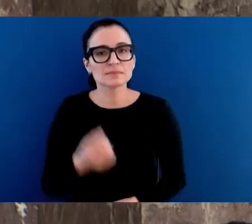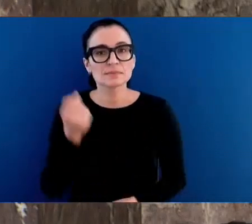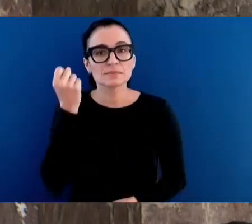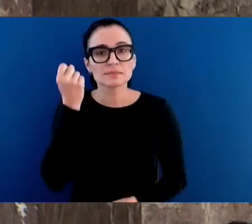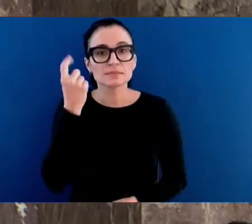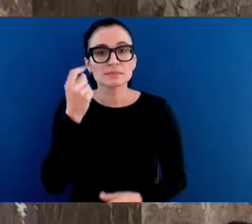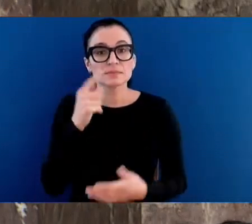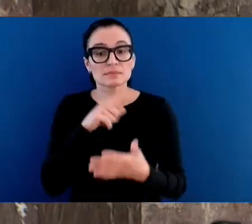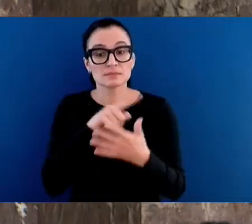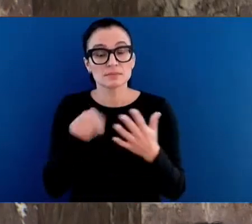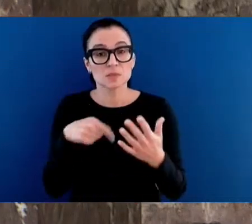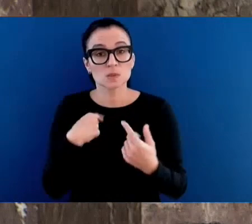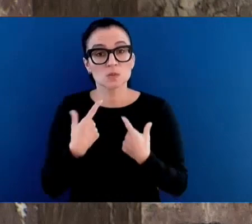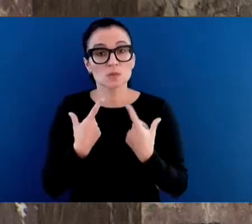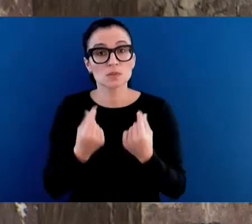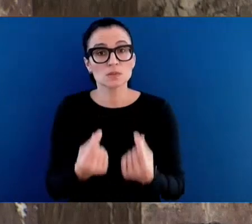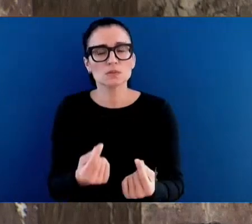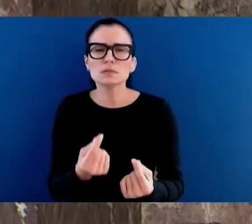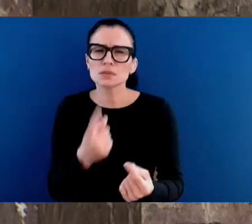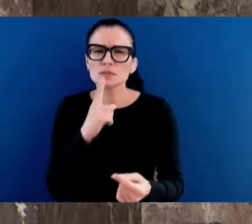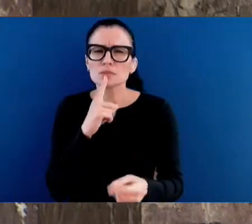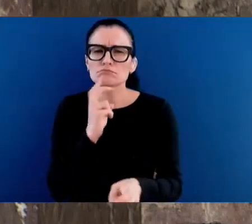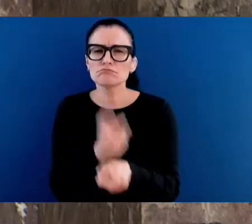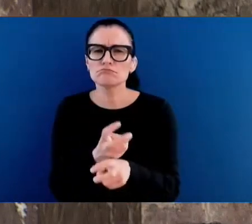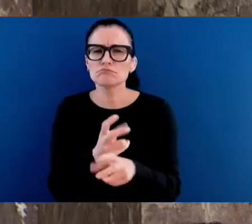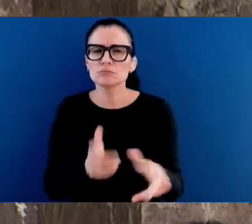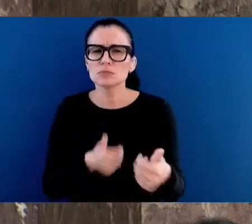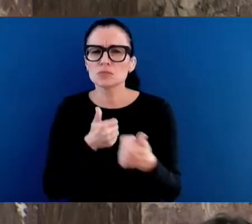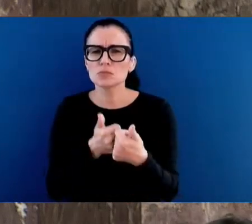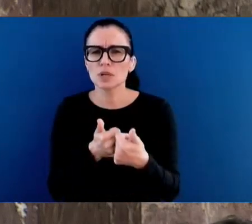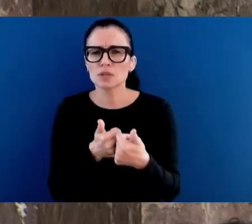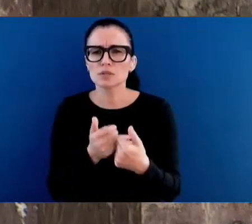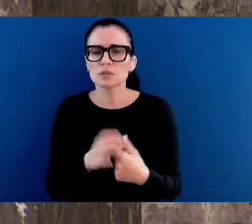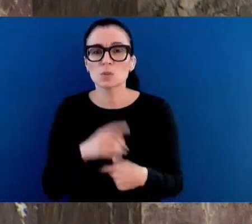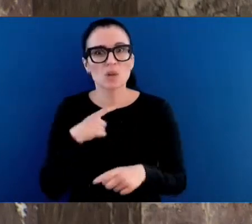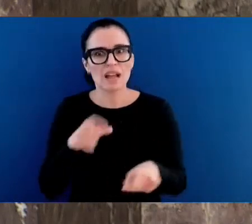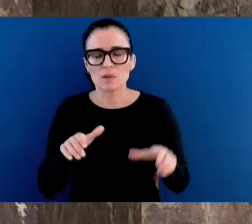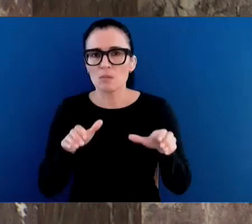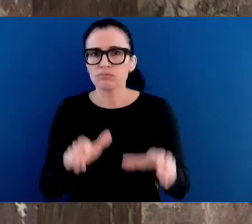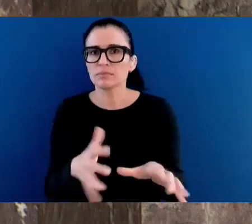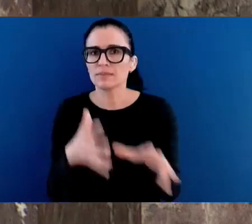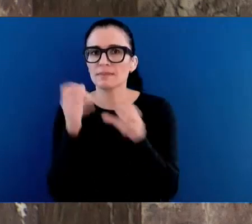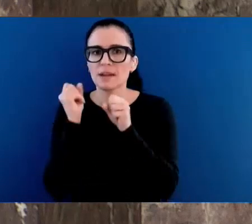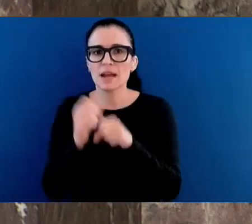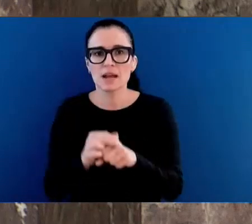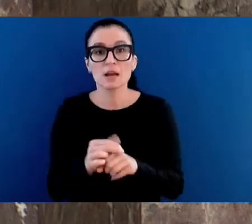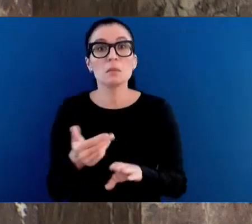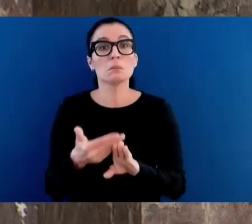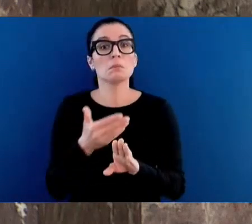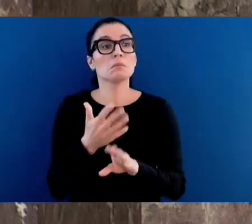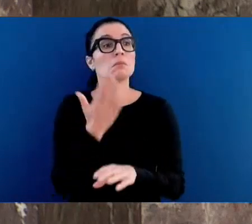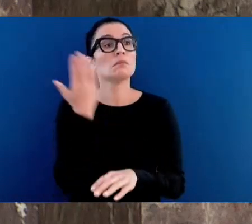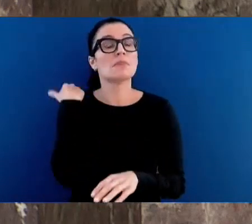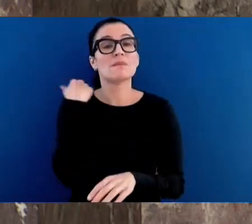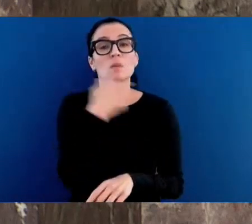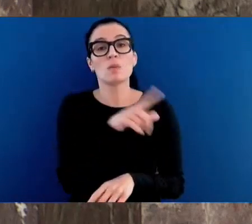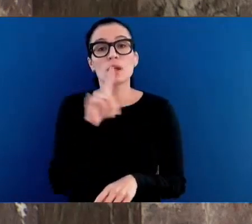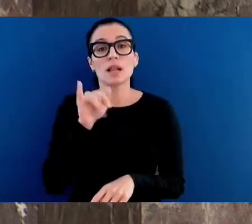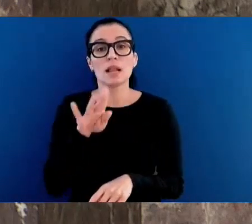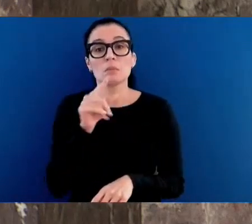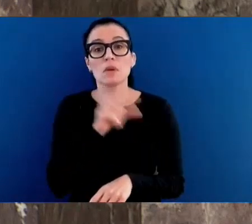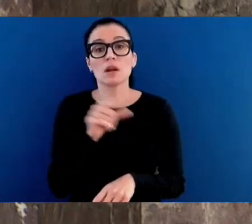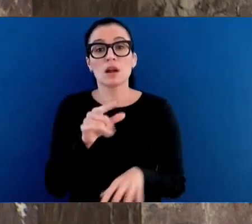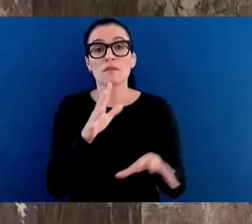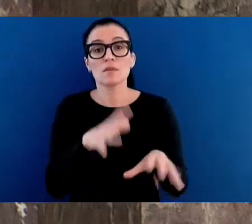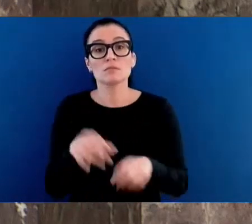part of the BC Liberal government, they did the same thing, which is good. It should be commended, where they stepped in and moved people in to